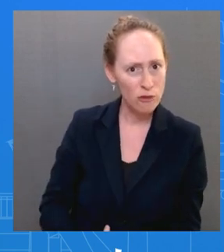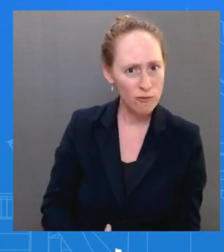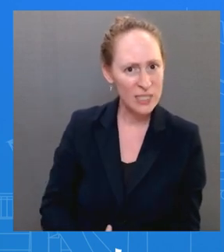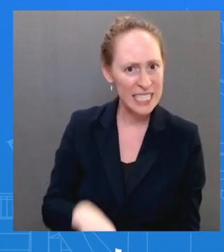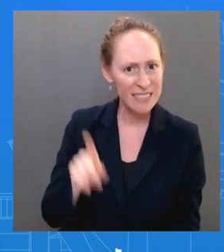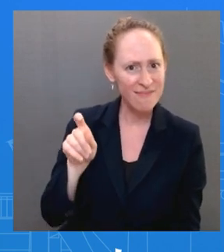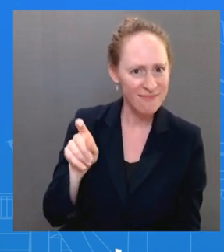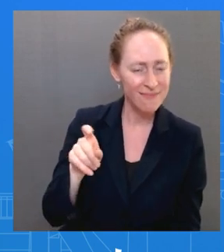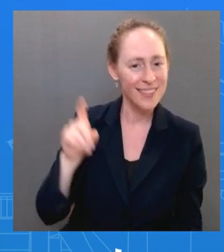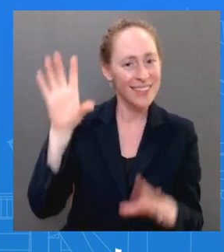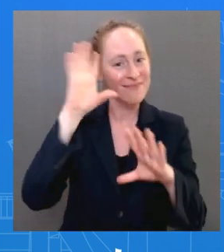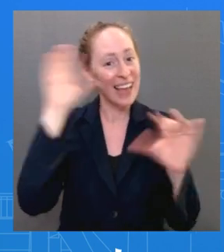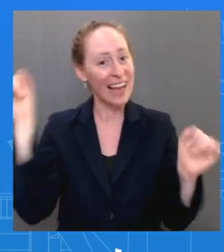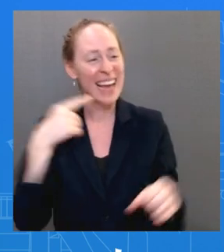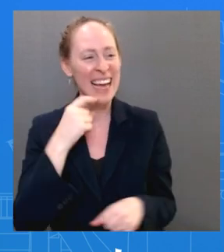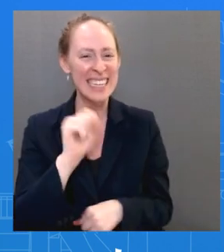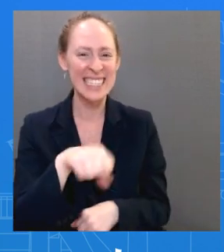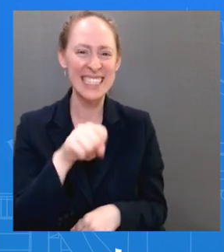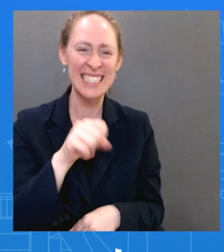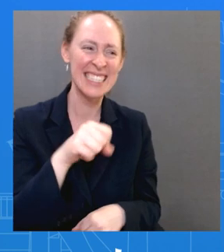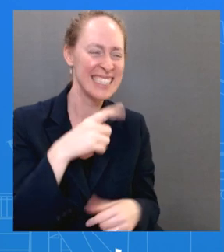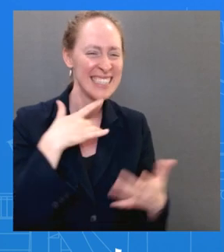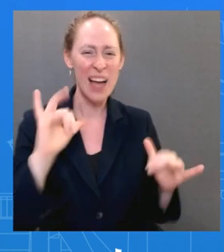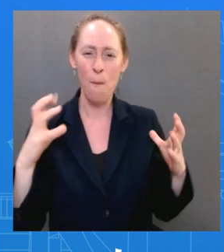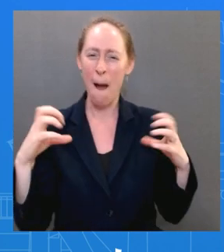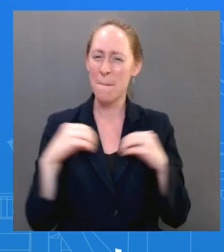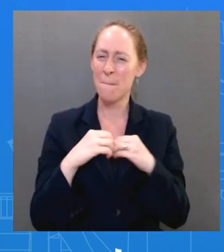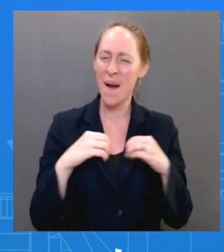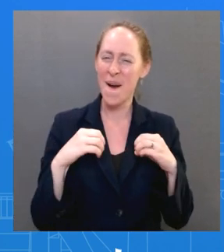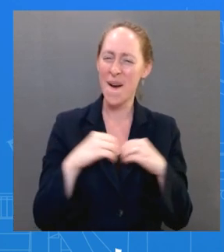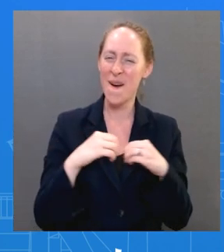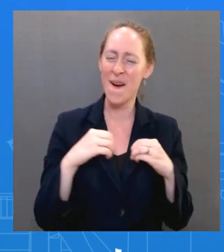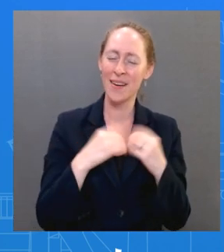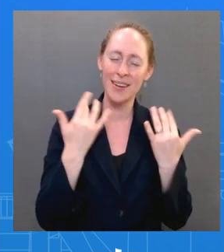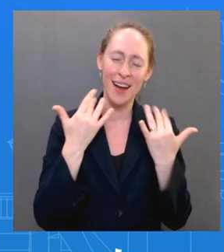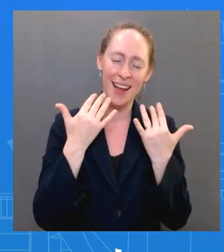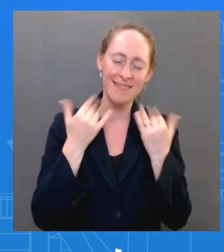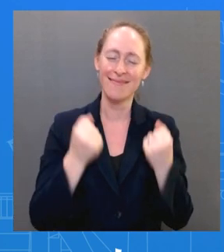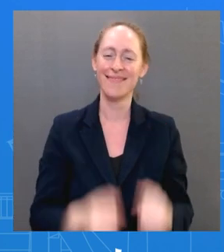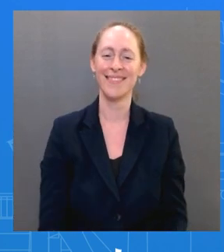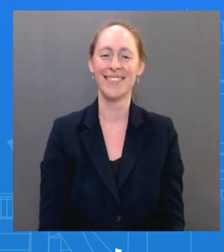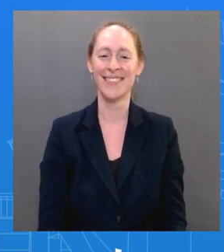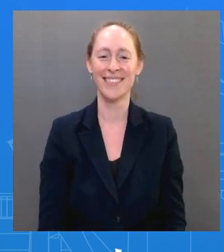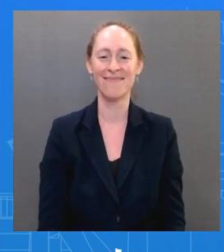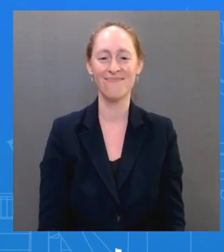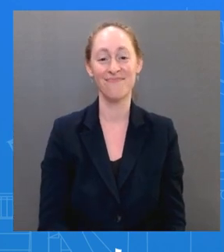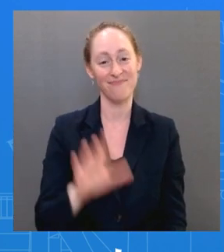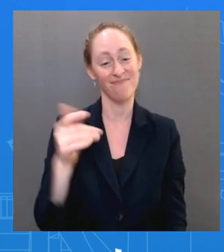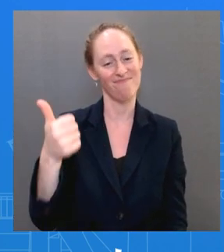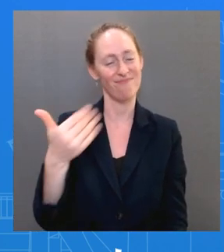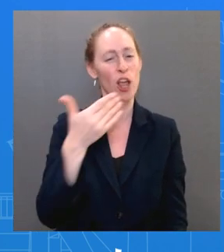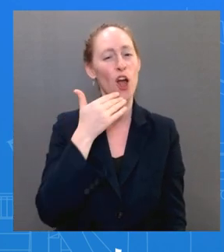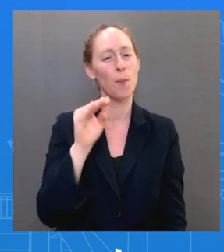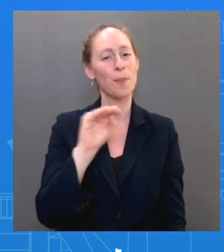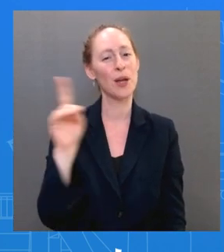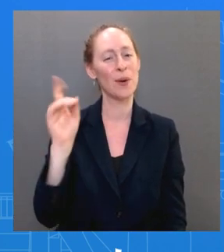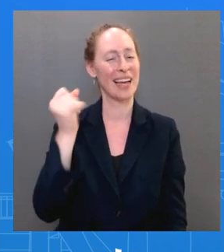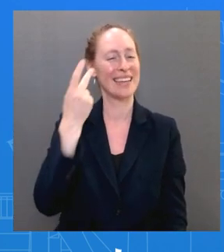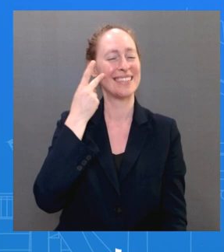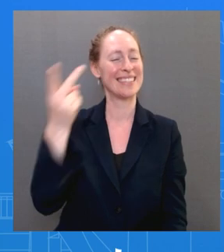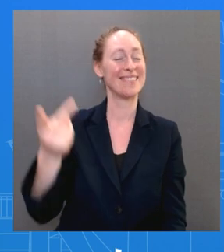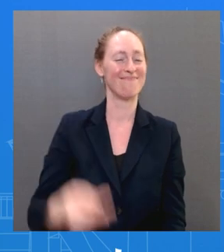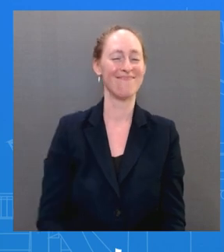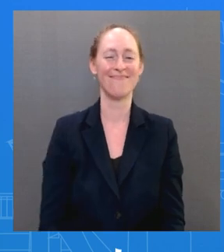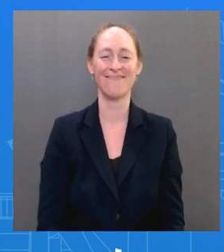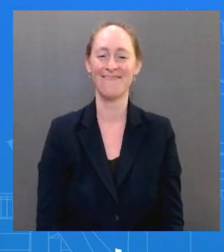Look, he is in a very good mood. I want to take a step back and emphasize the message that you